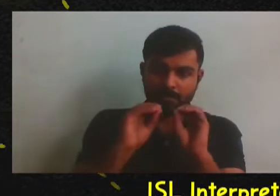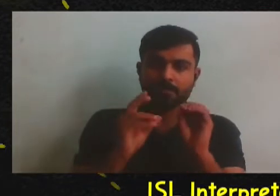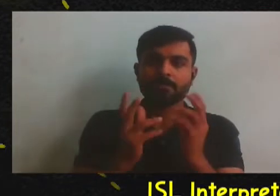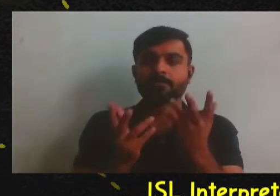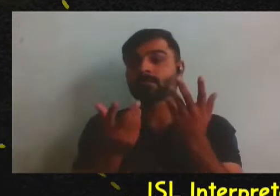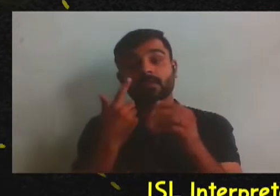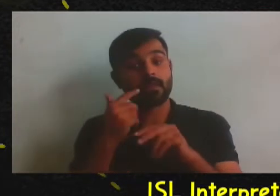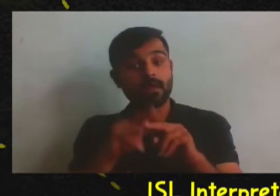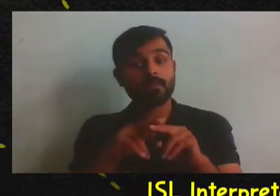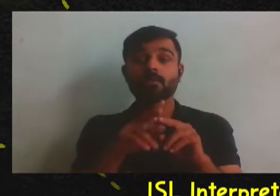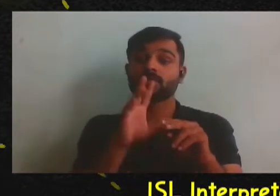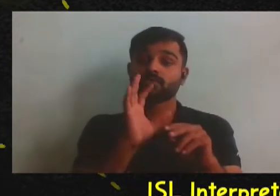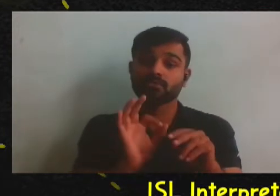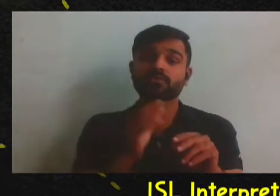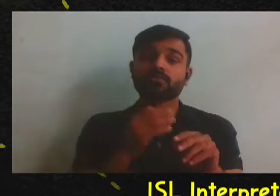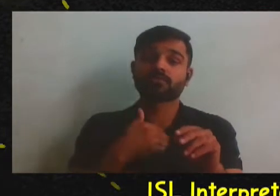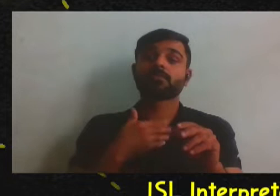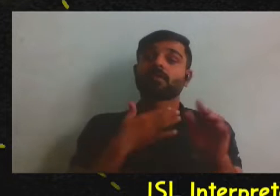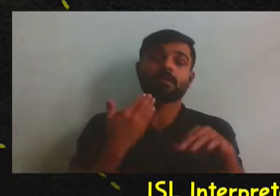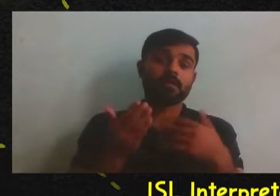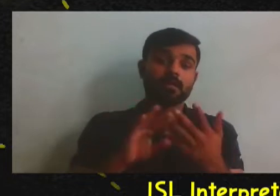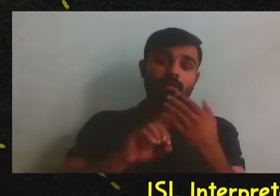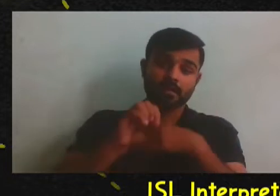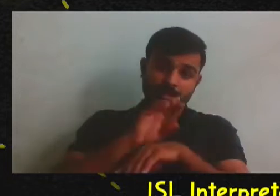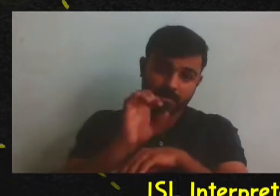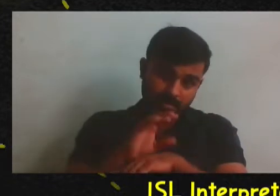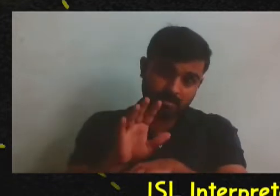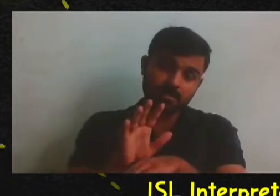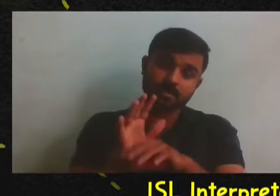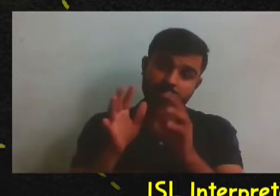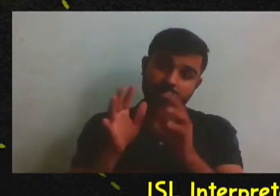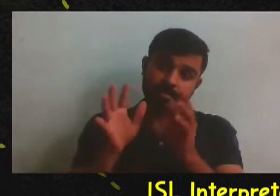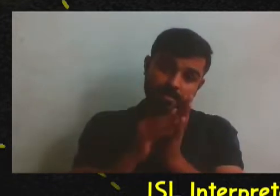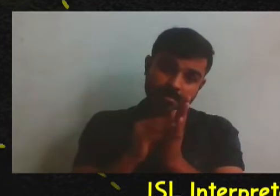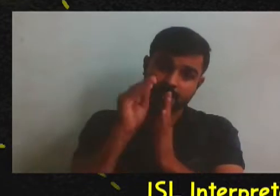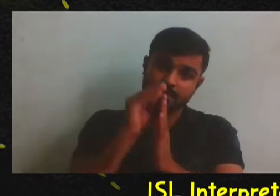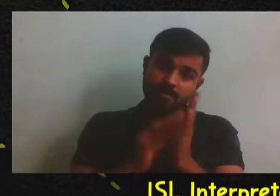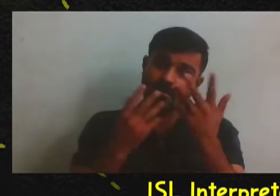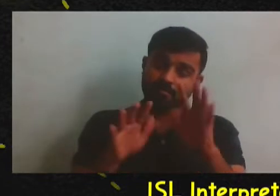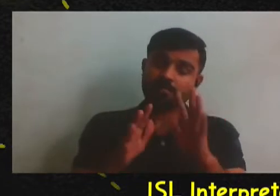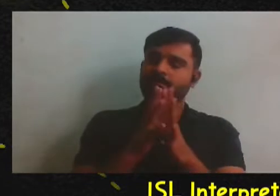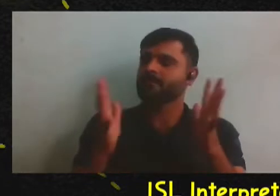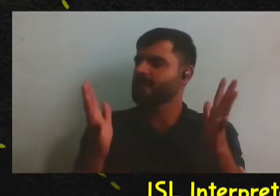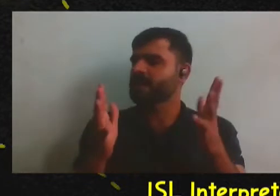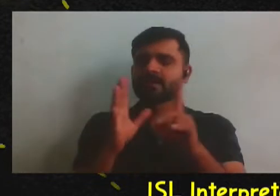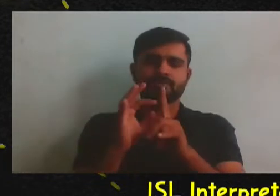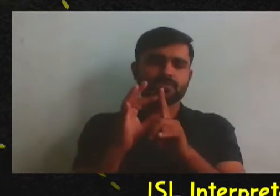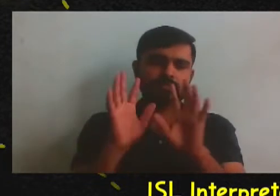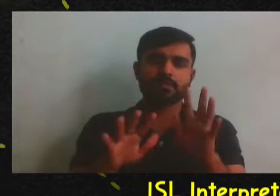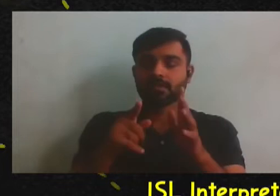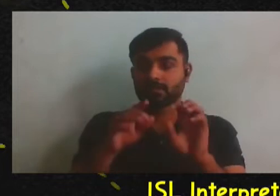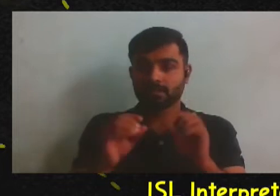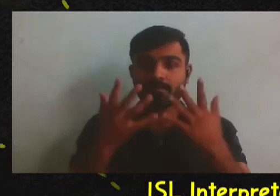If literally, if I die, the counseling records die with me. It's like that. So it becomes